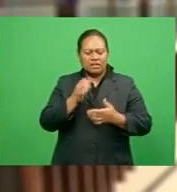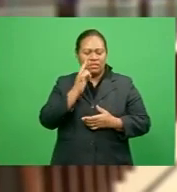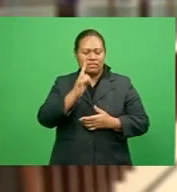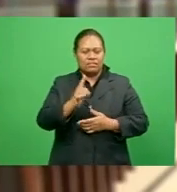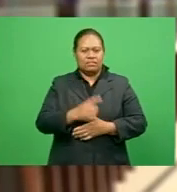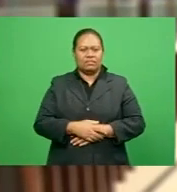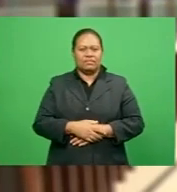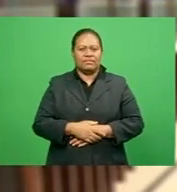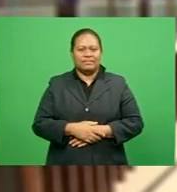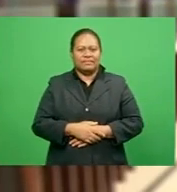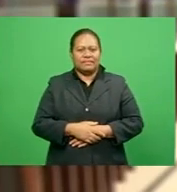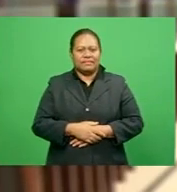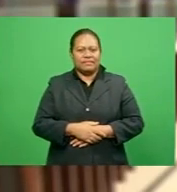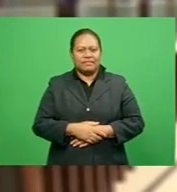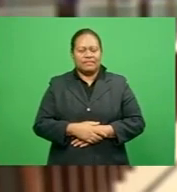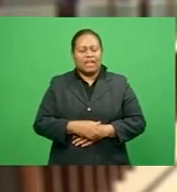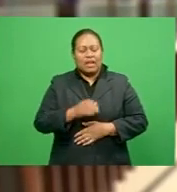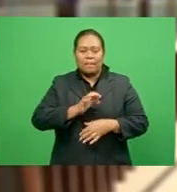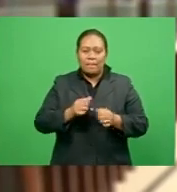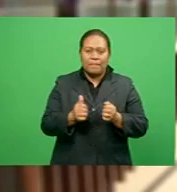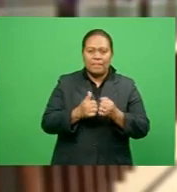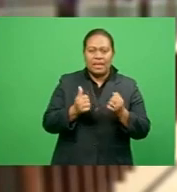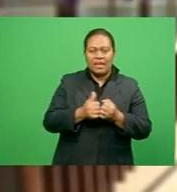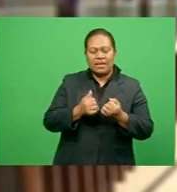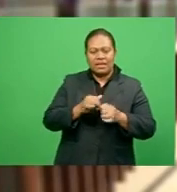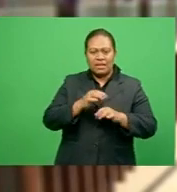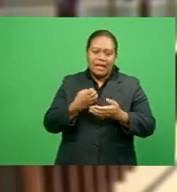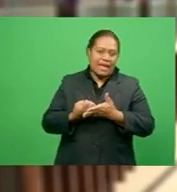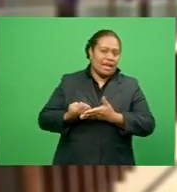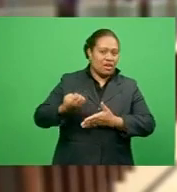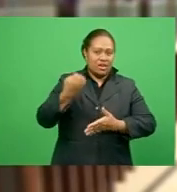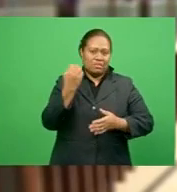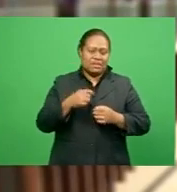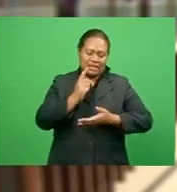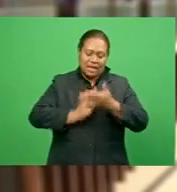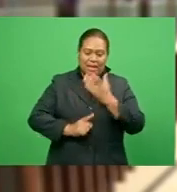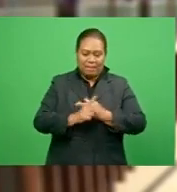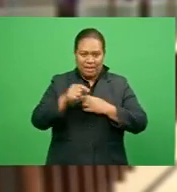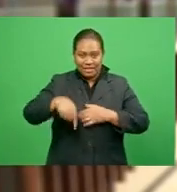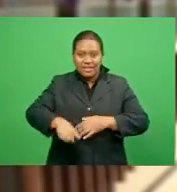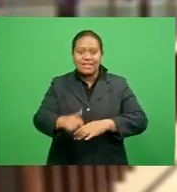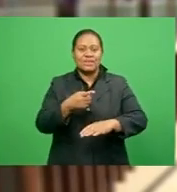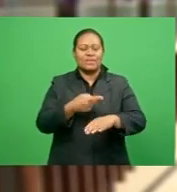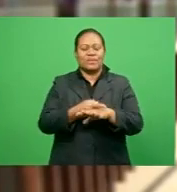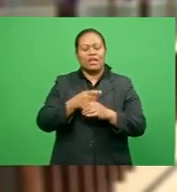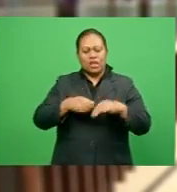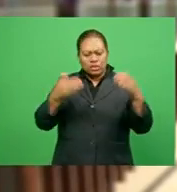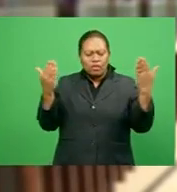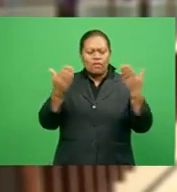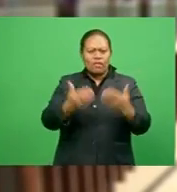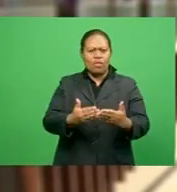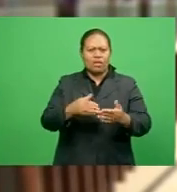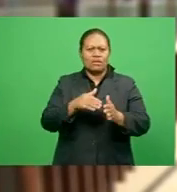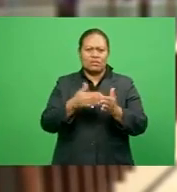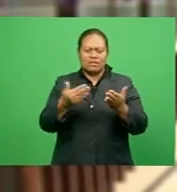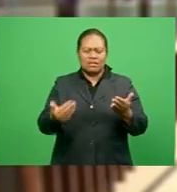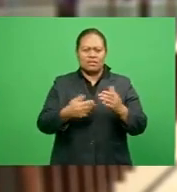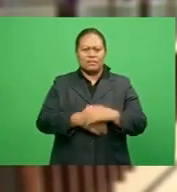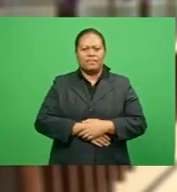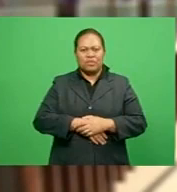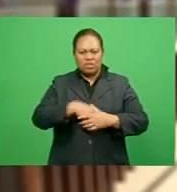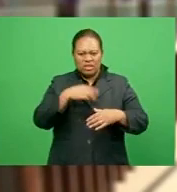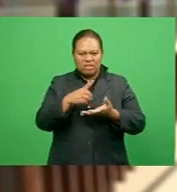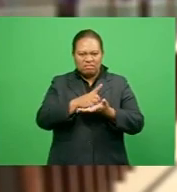assets. With not a lot of major economic indicators released this week, the focus all comes down to Trump's